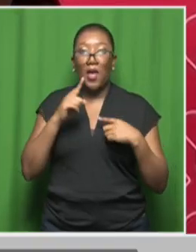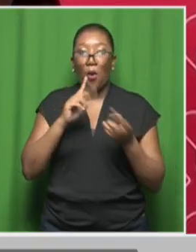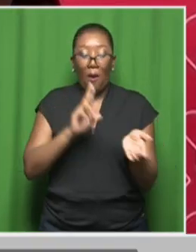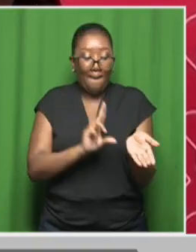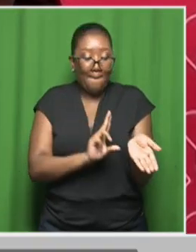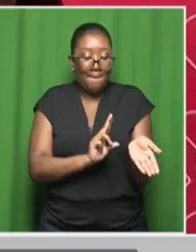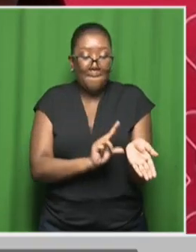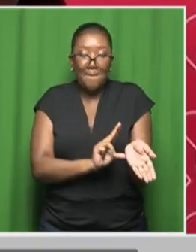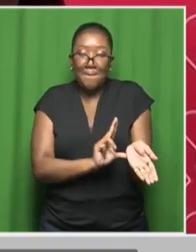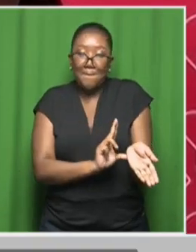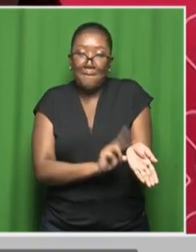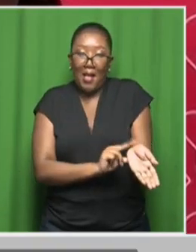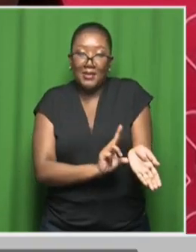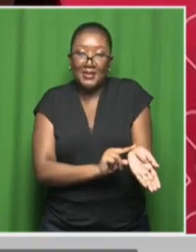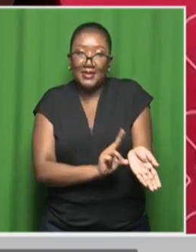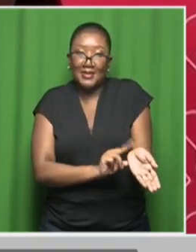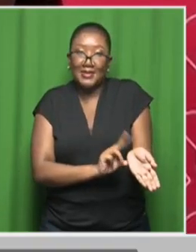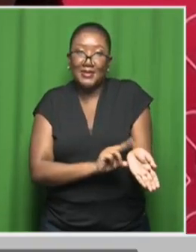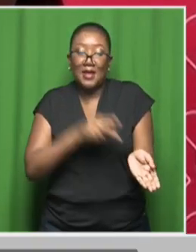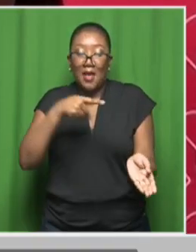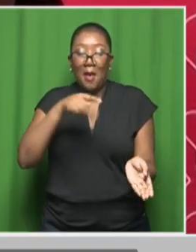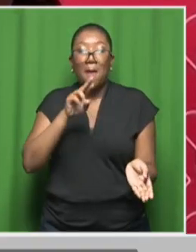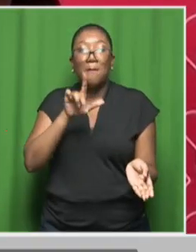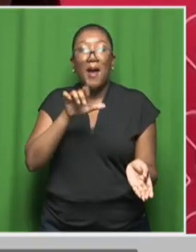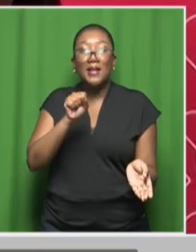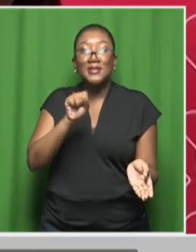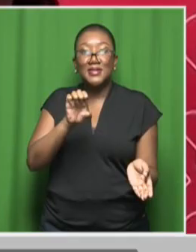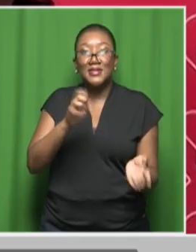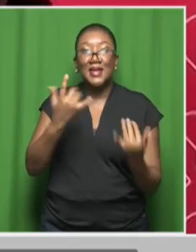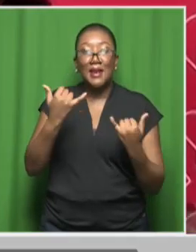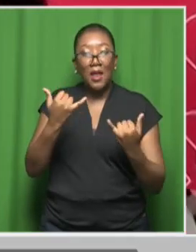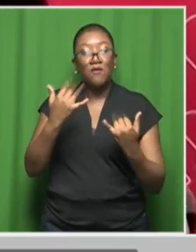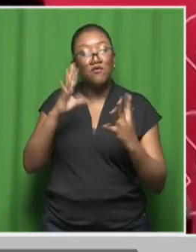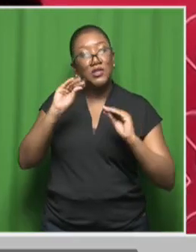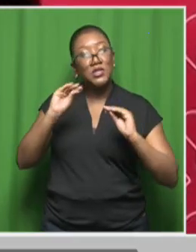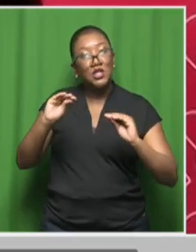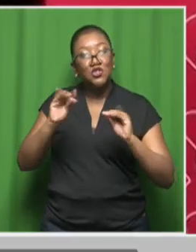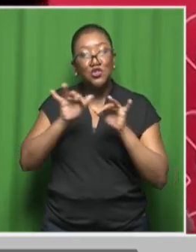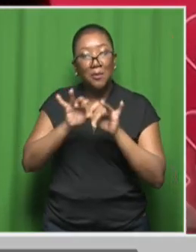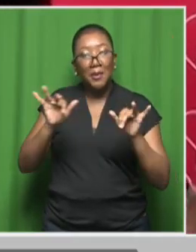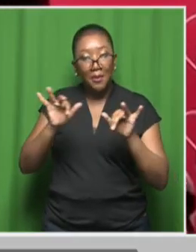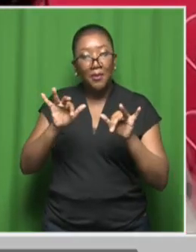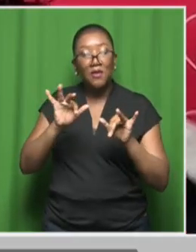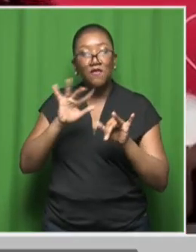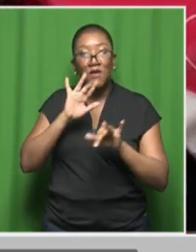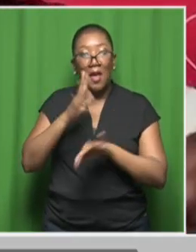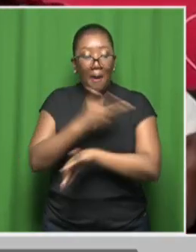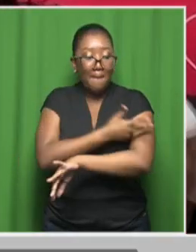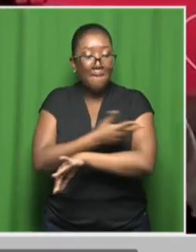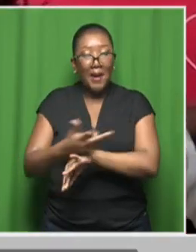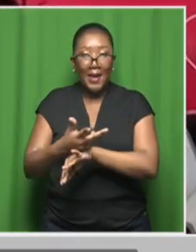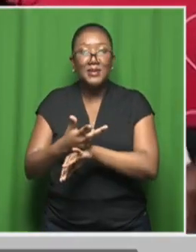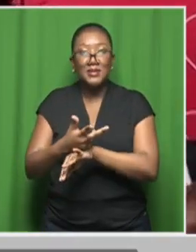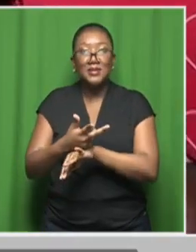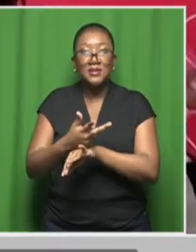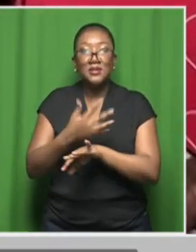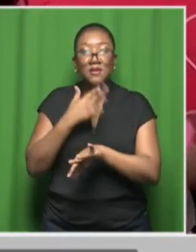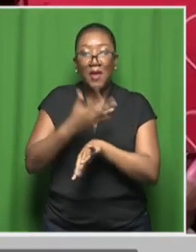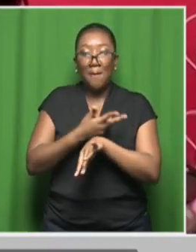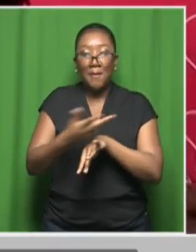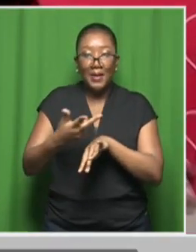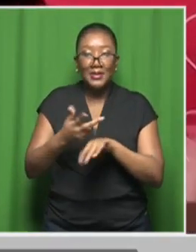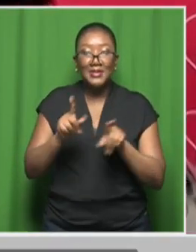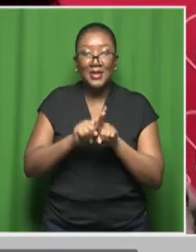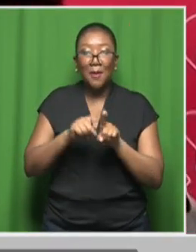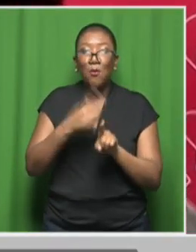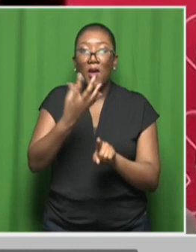indication of trying to teach the South Africans in terms of blood donation. If you remember, when you donate, we've got the gesture, which is the pulse, where you